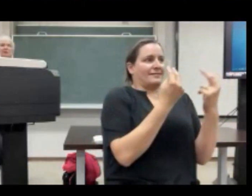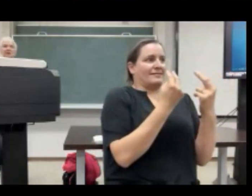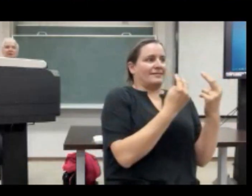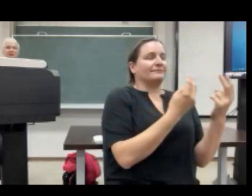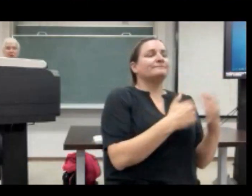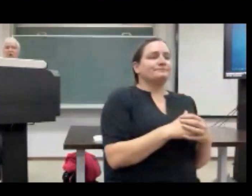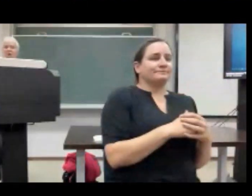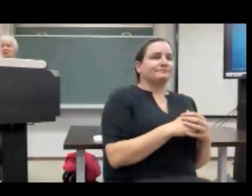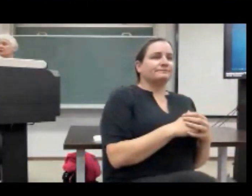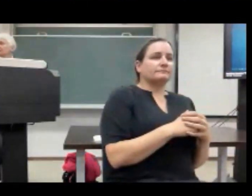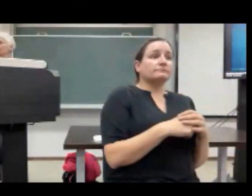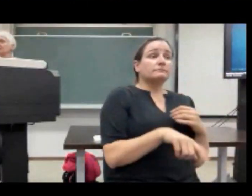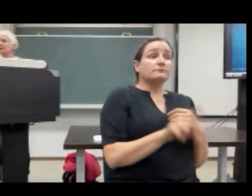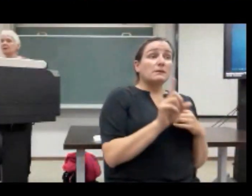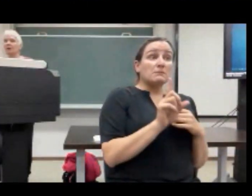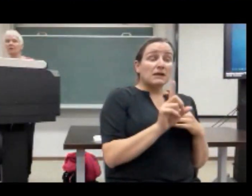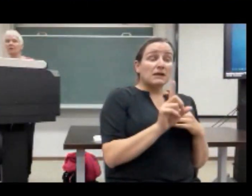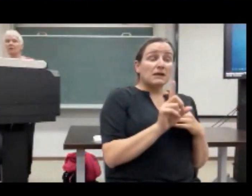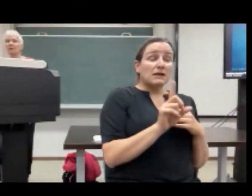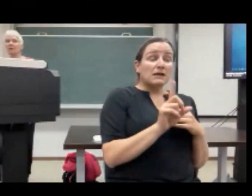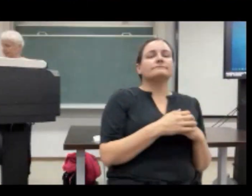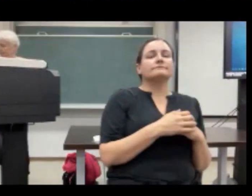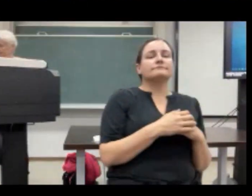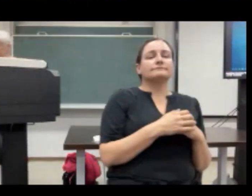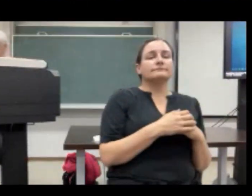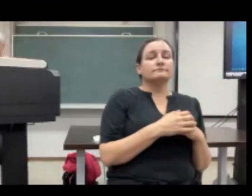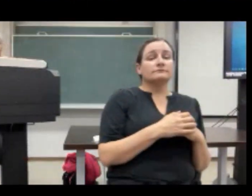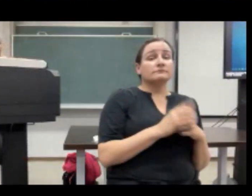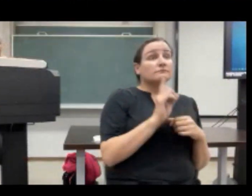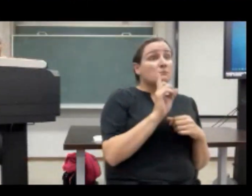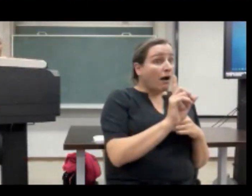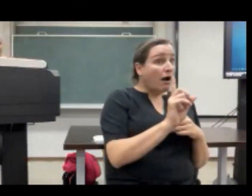there are specific traumas for this population.